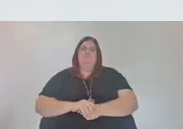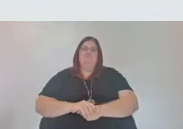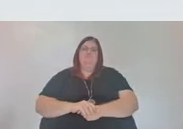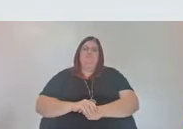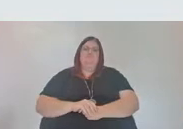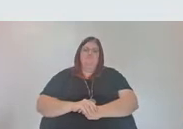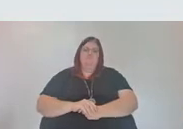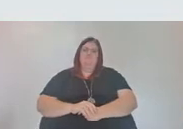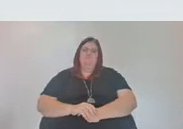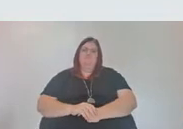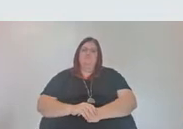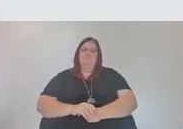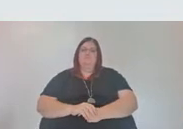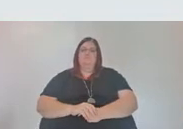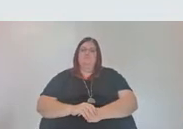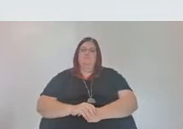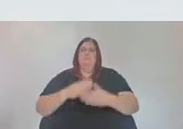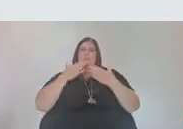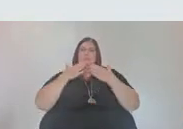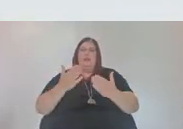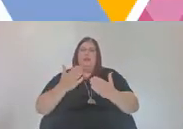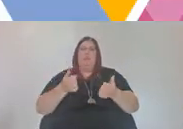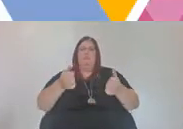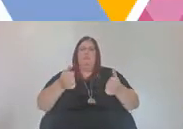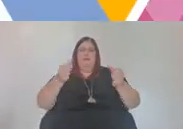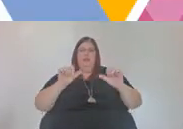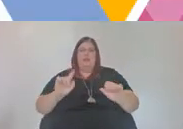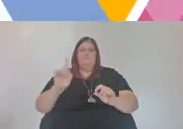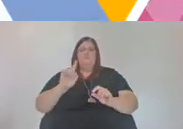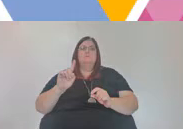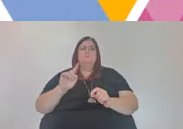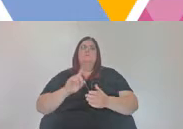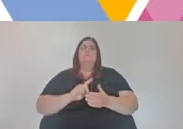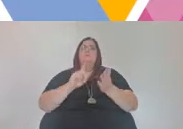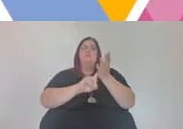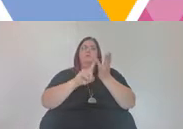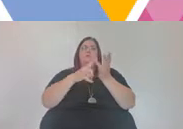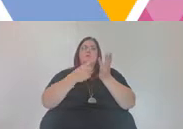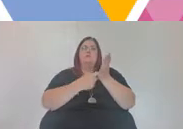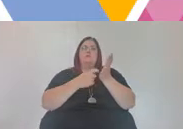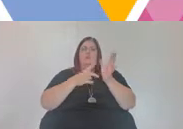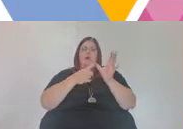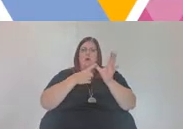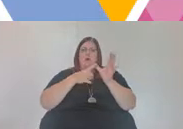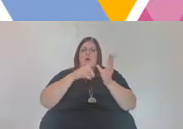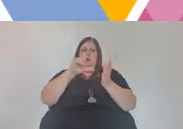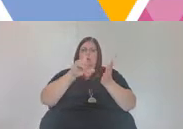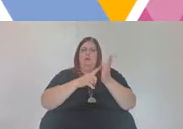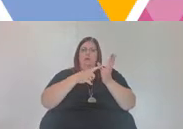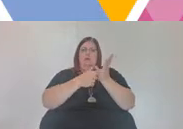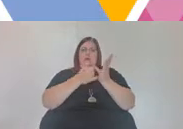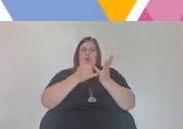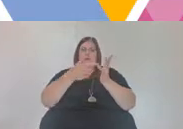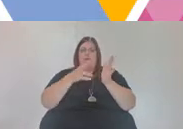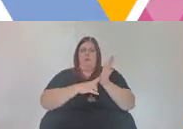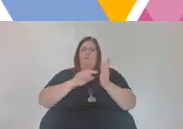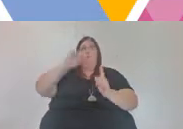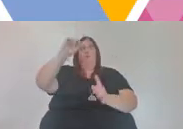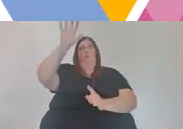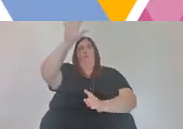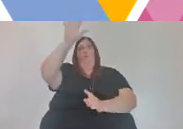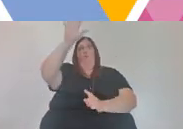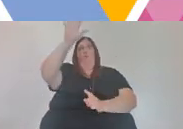and years ahead. Thank you, and I'm going to hand over now to Lorna Clarkson, North Staffs.